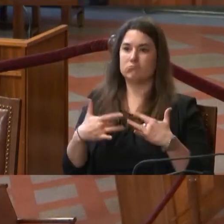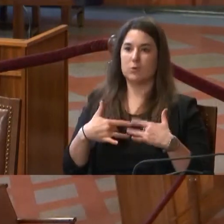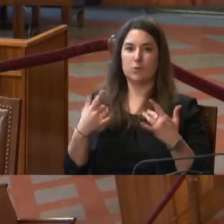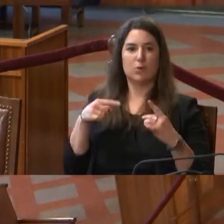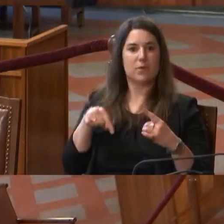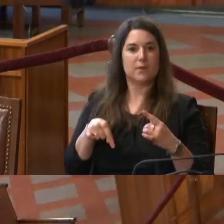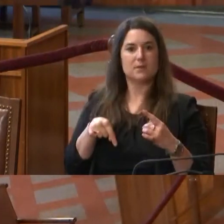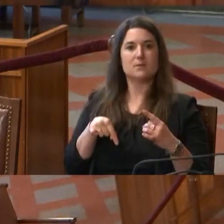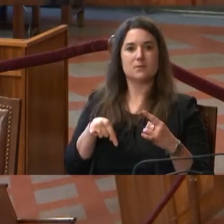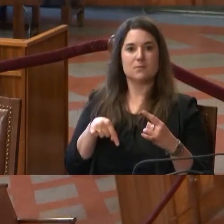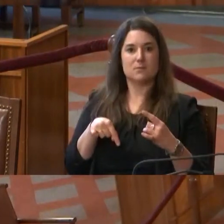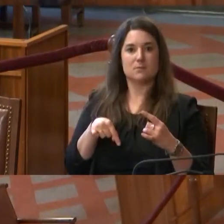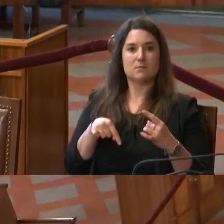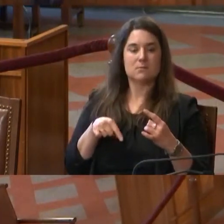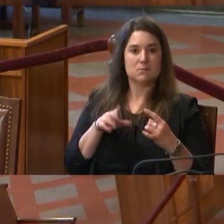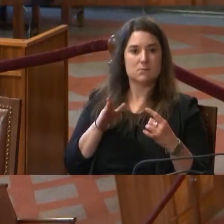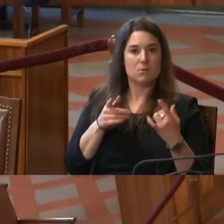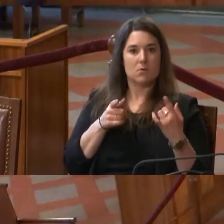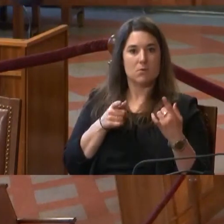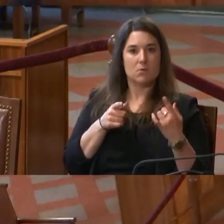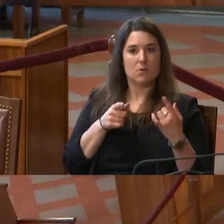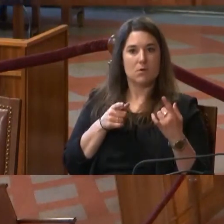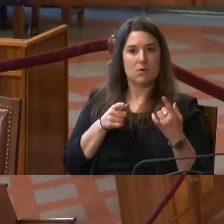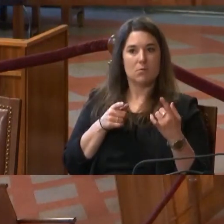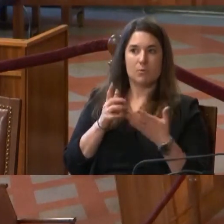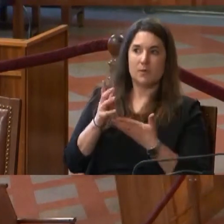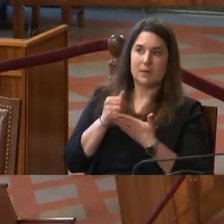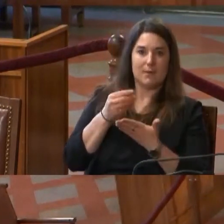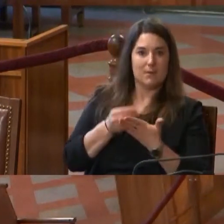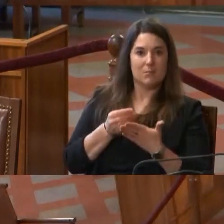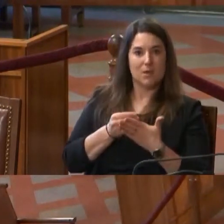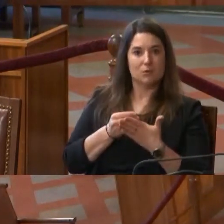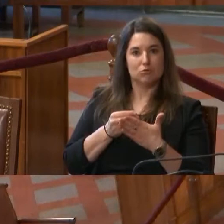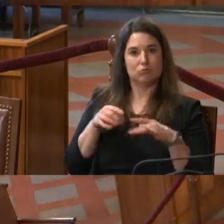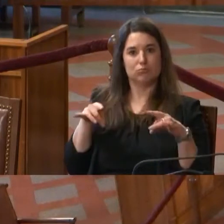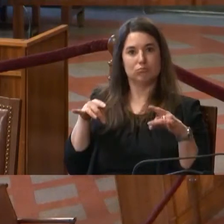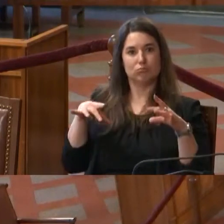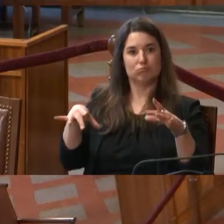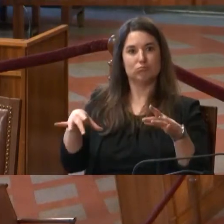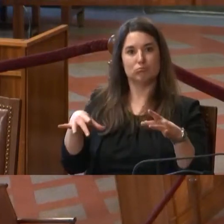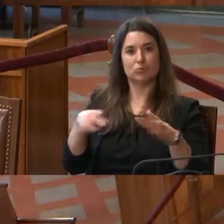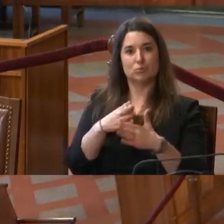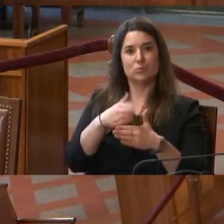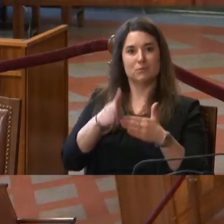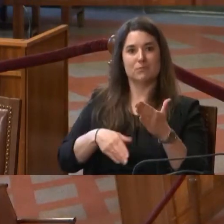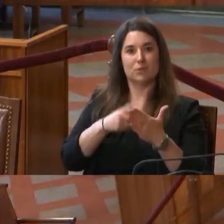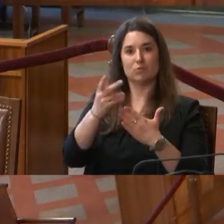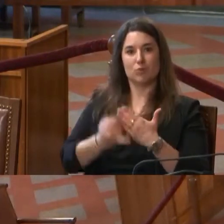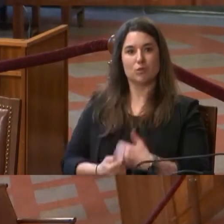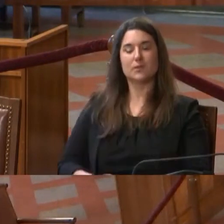this is going to be able to get the money that it needs to complete the project.